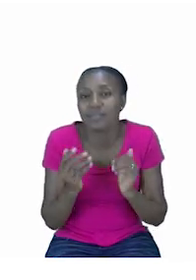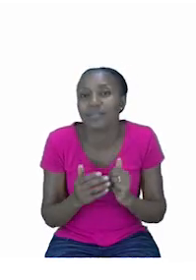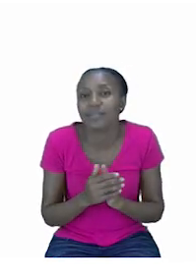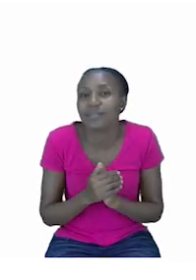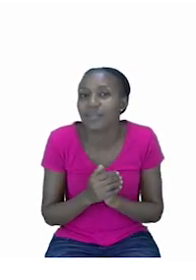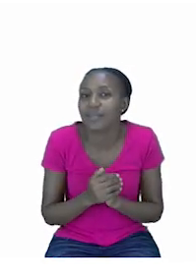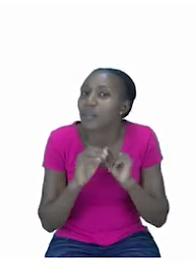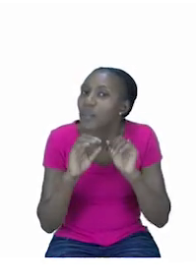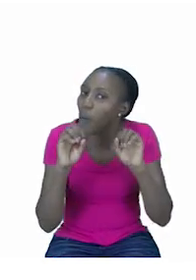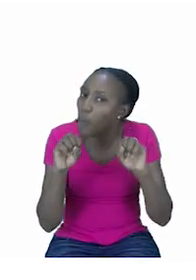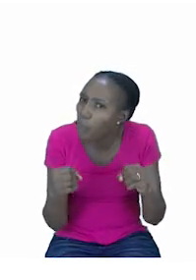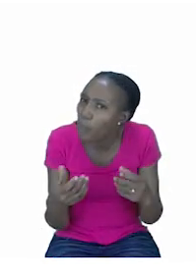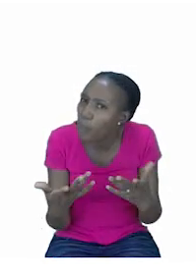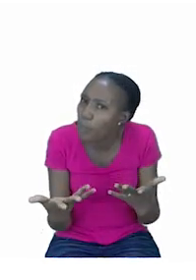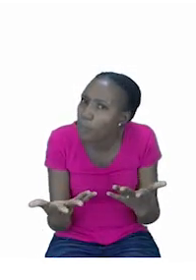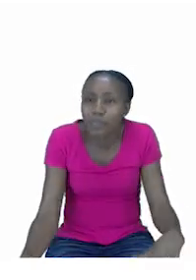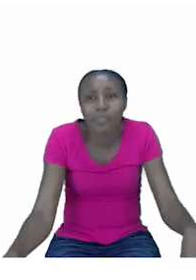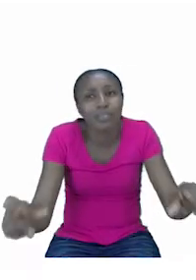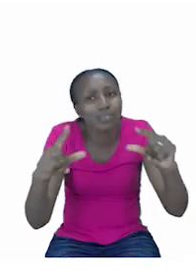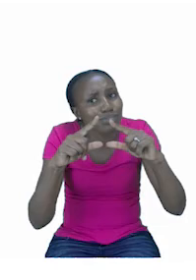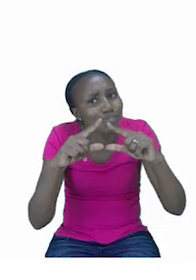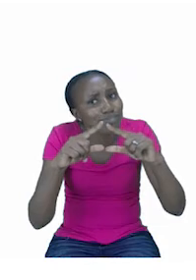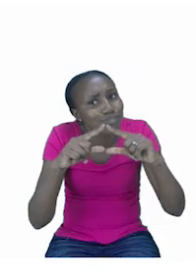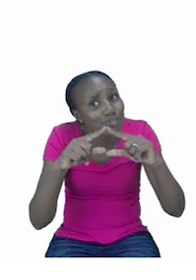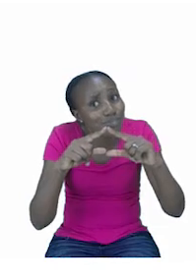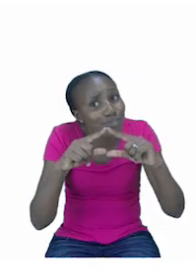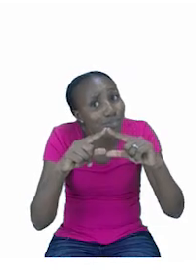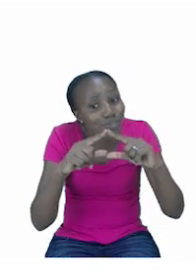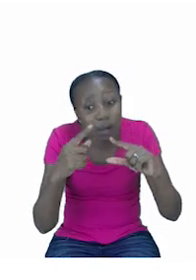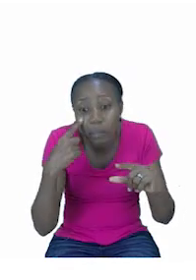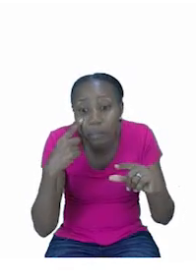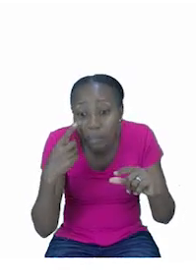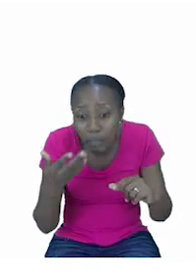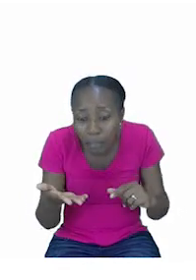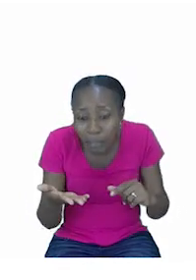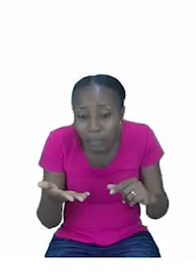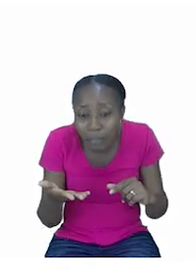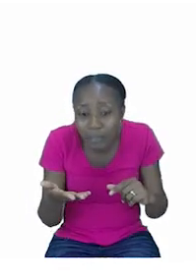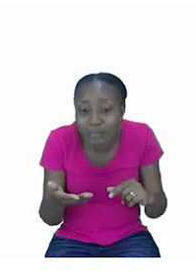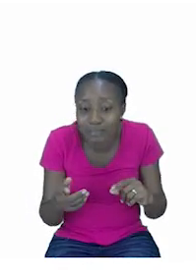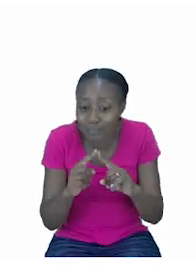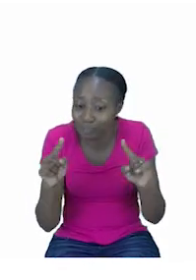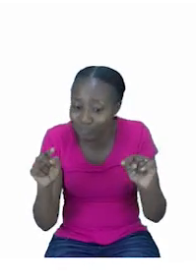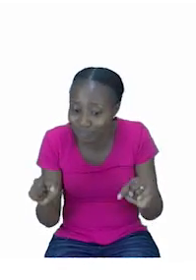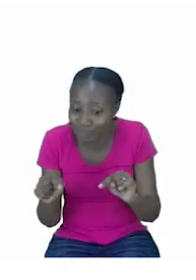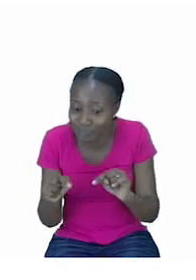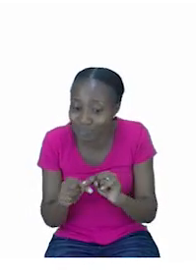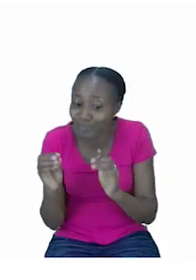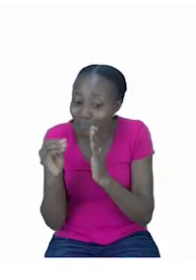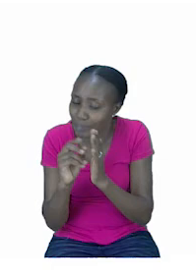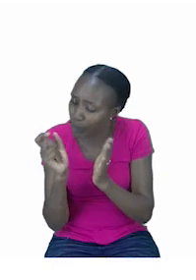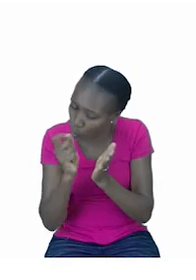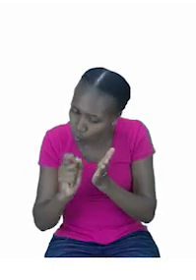How many rectangles can you see? You are also going to put that number in